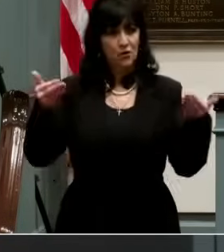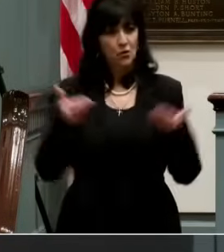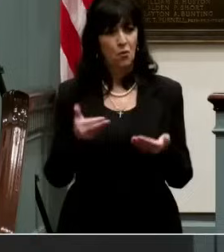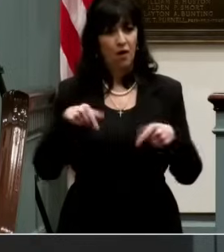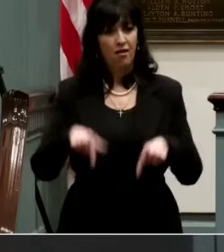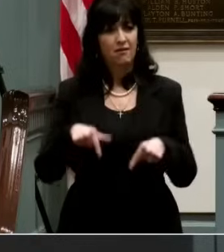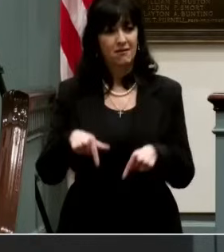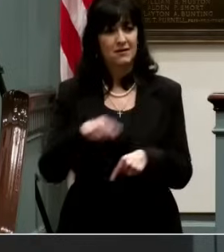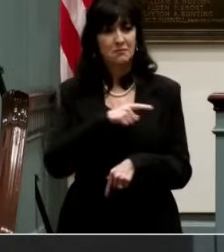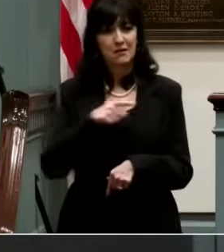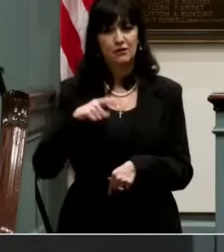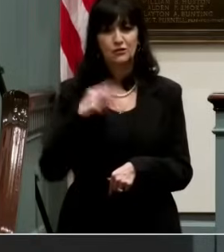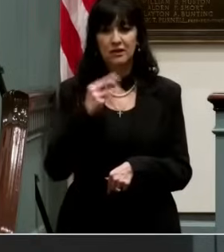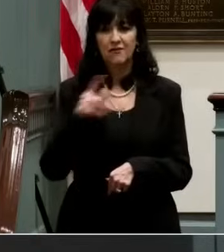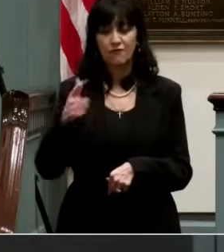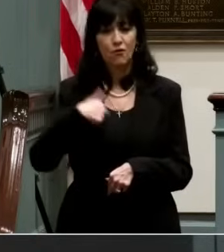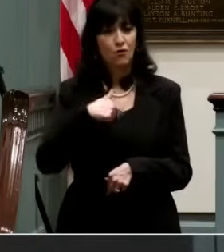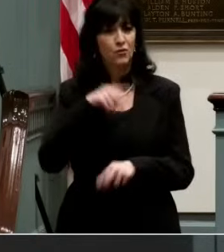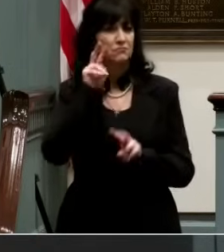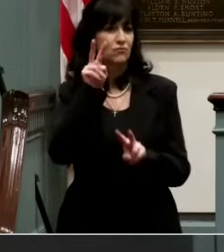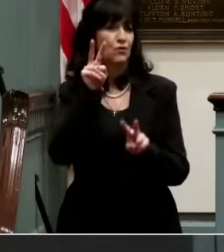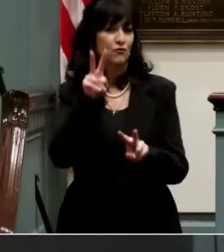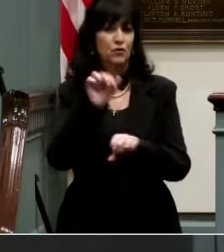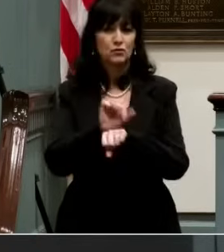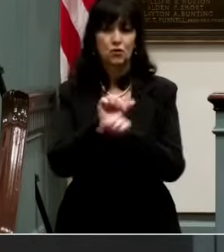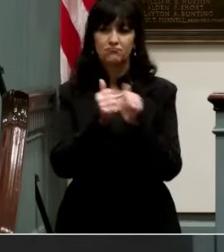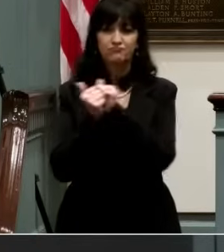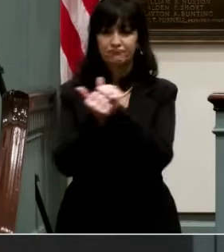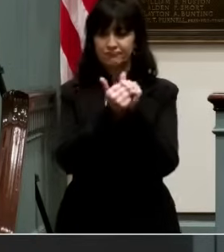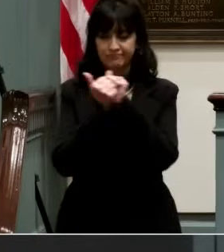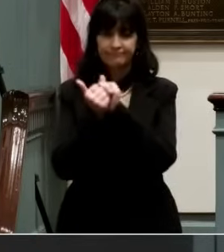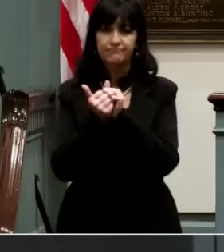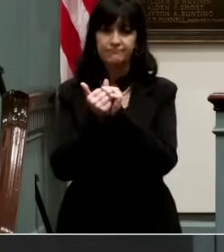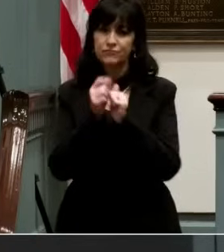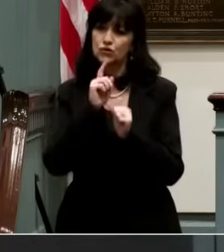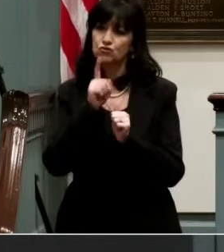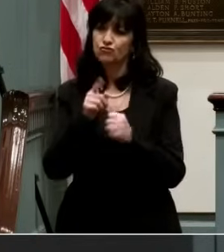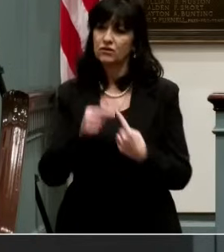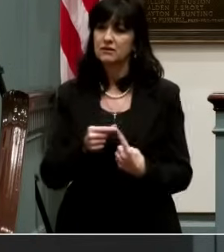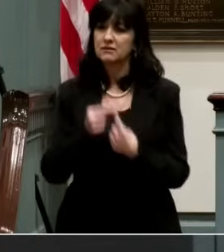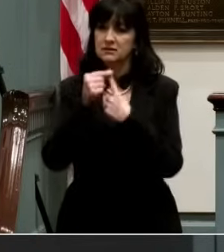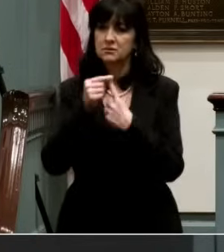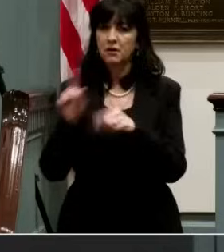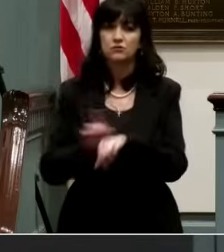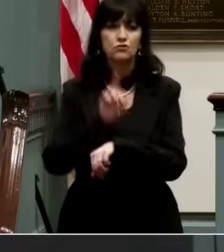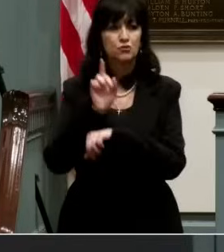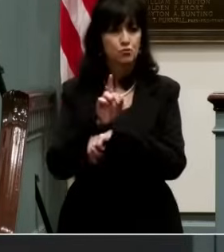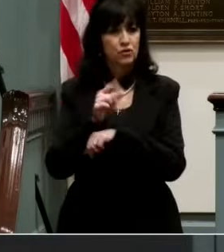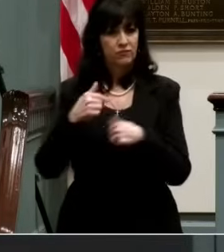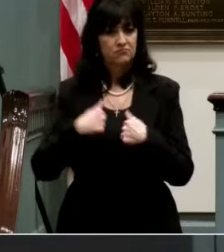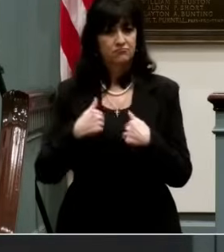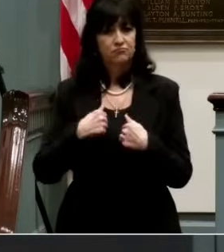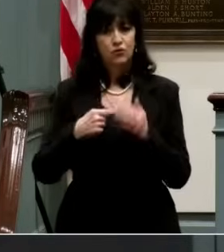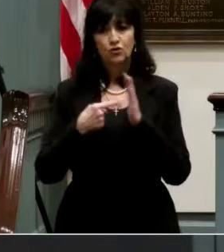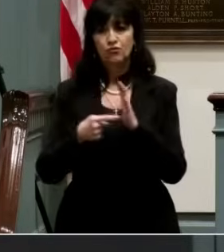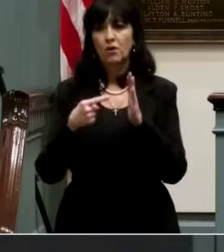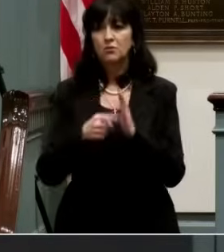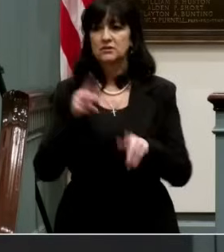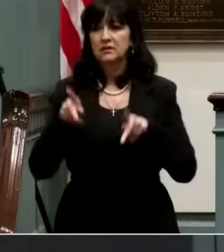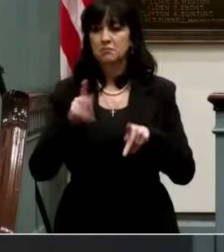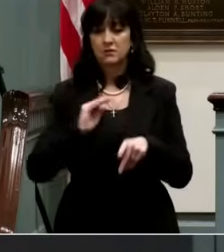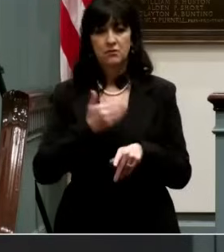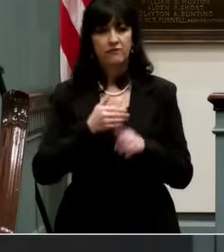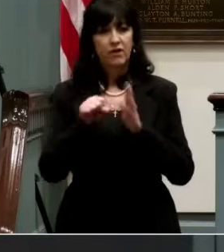forward to working with each of you. It's a special privilege to represent the people of our state, and I know that you